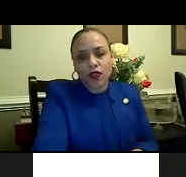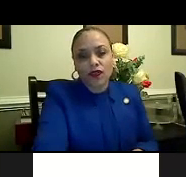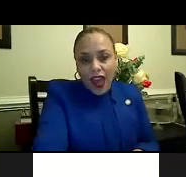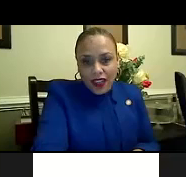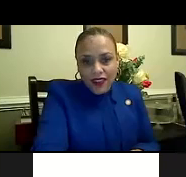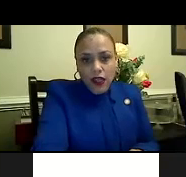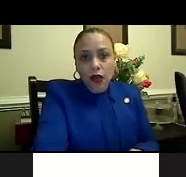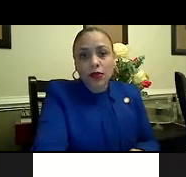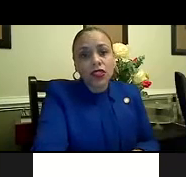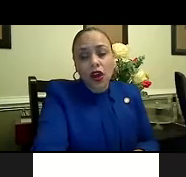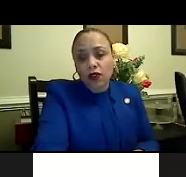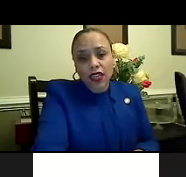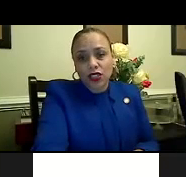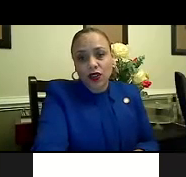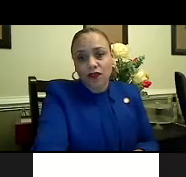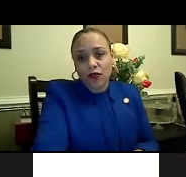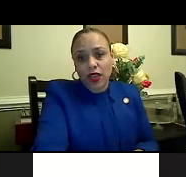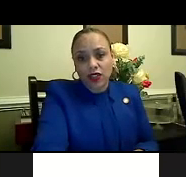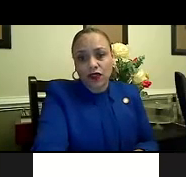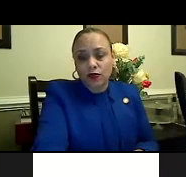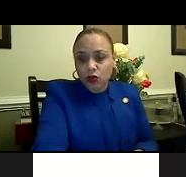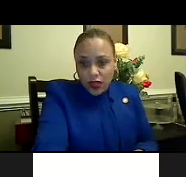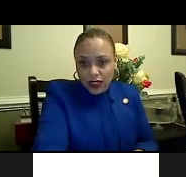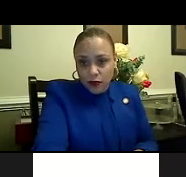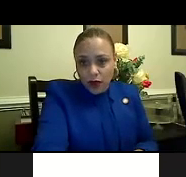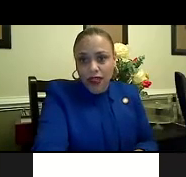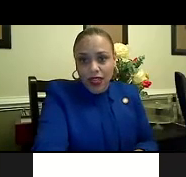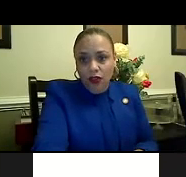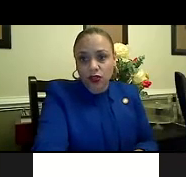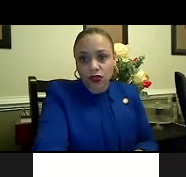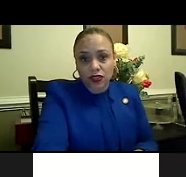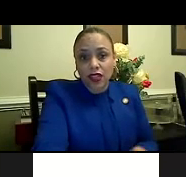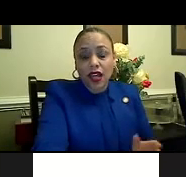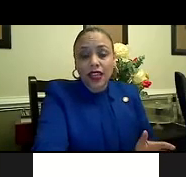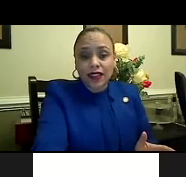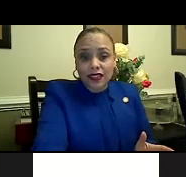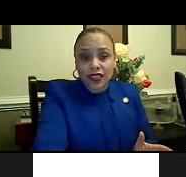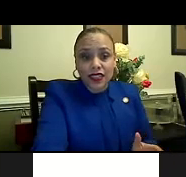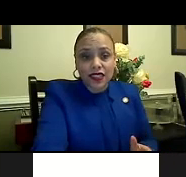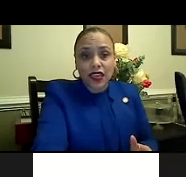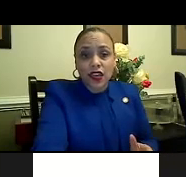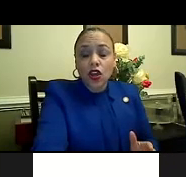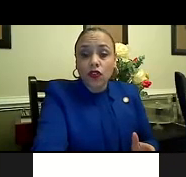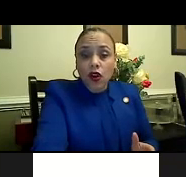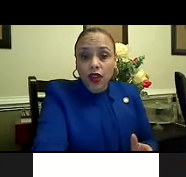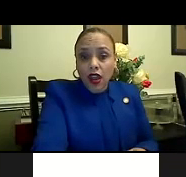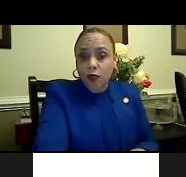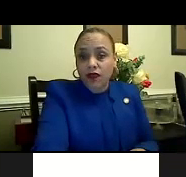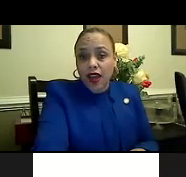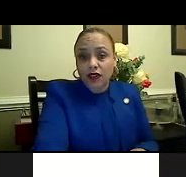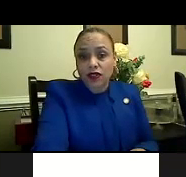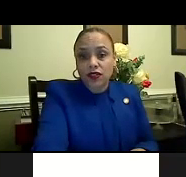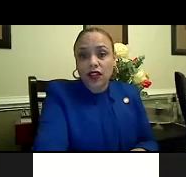other with facts. Please only get your information from trusted public health sources like the CDC, your own